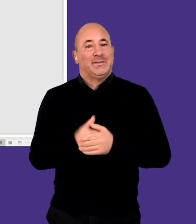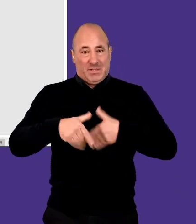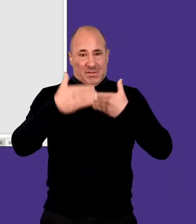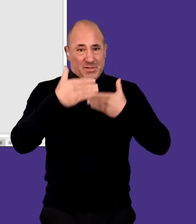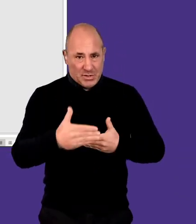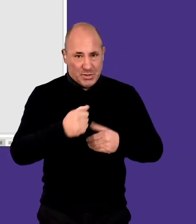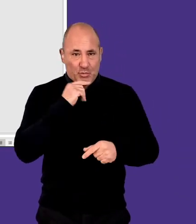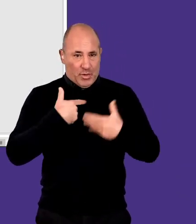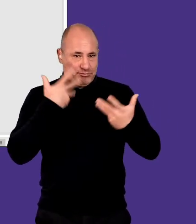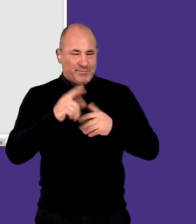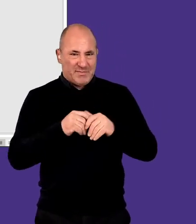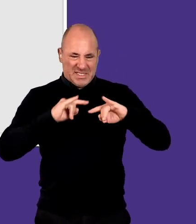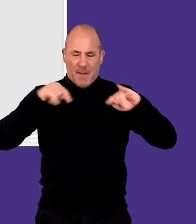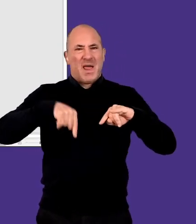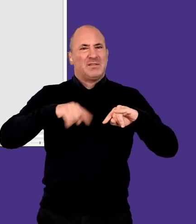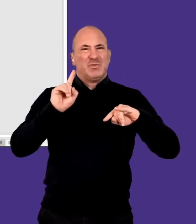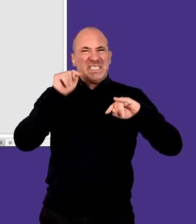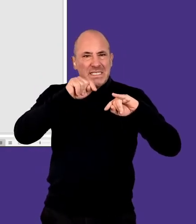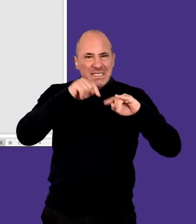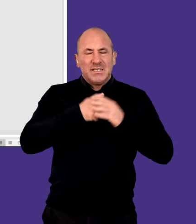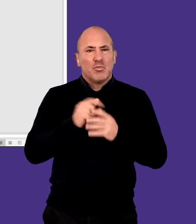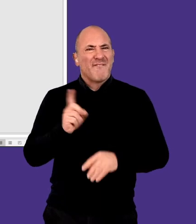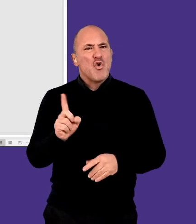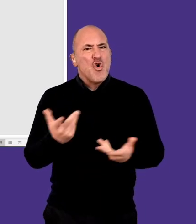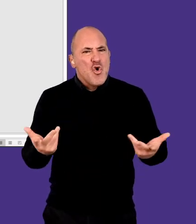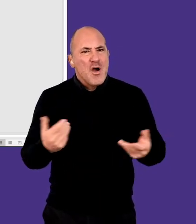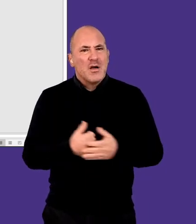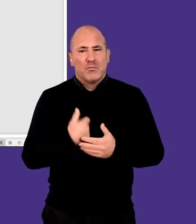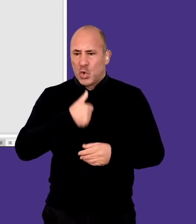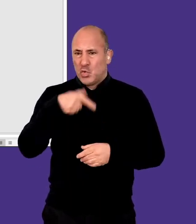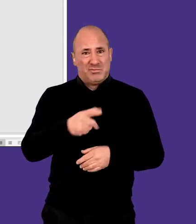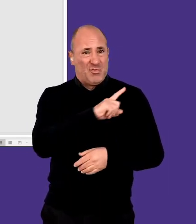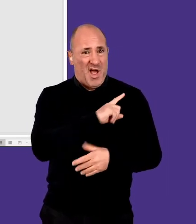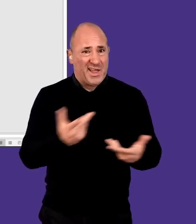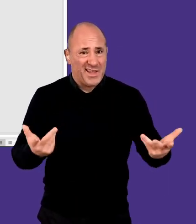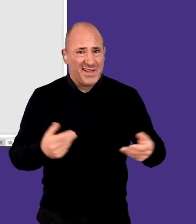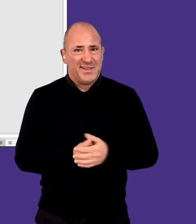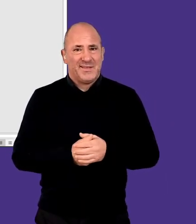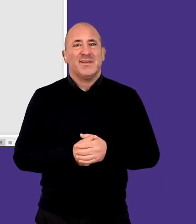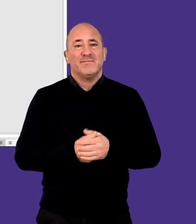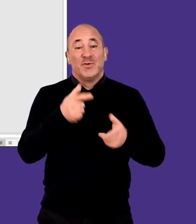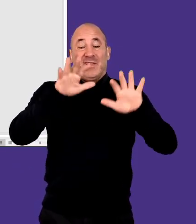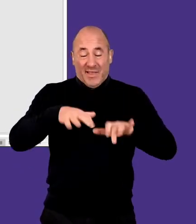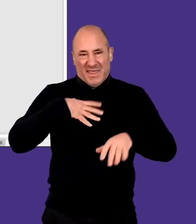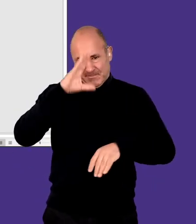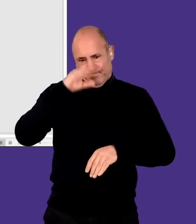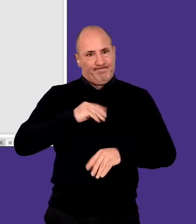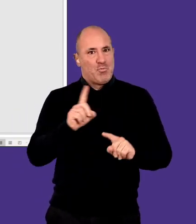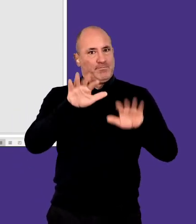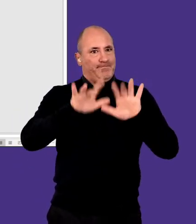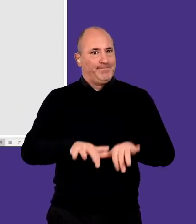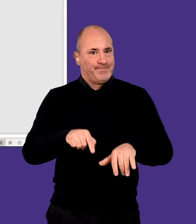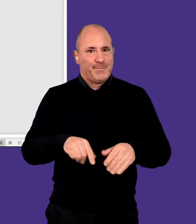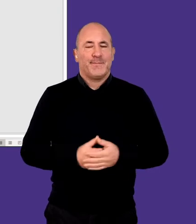session, we will go through what the template is, what it is for, why we use it, and what you need to tell us when you're filling